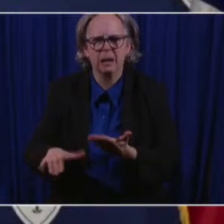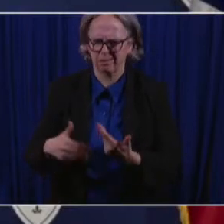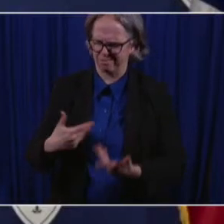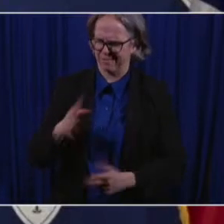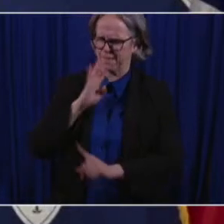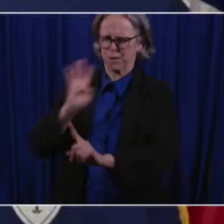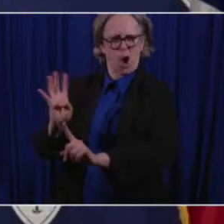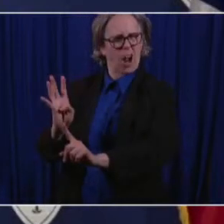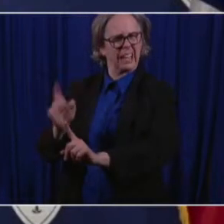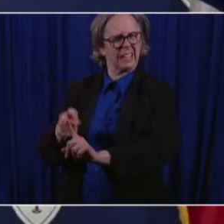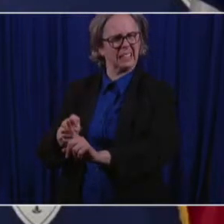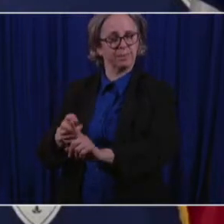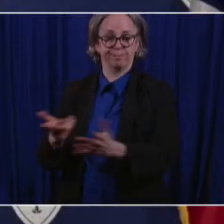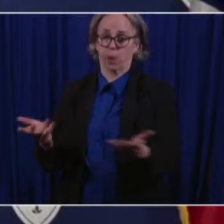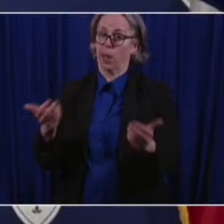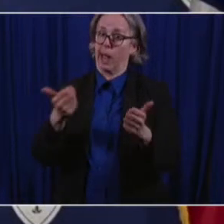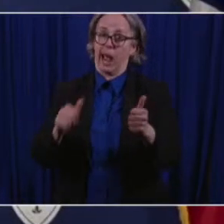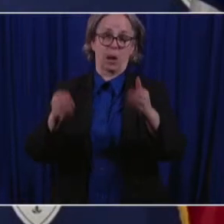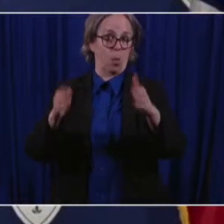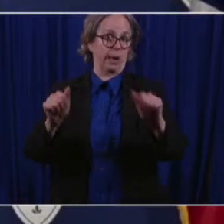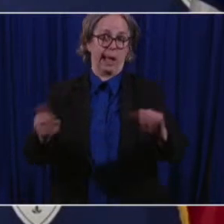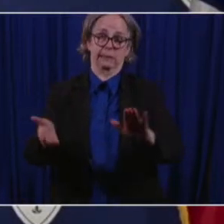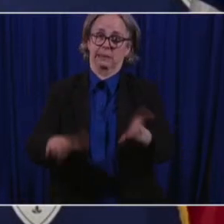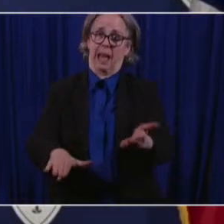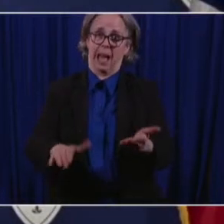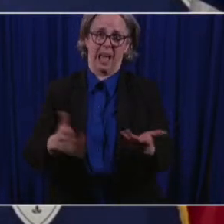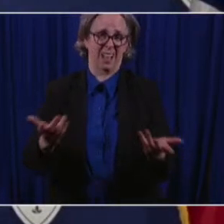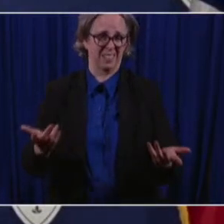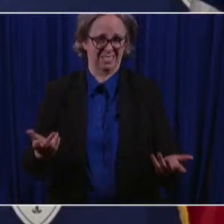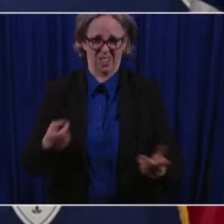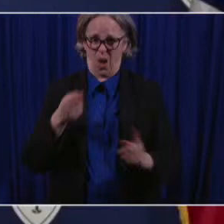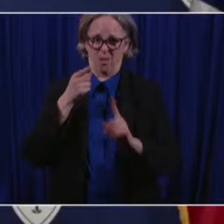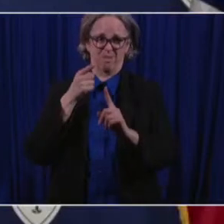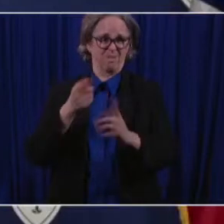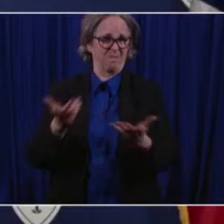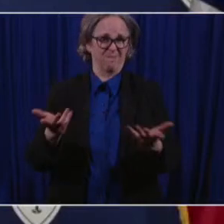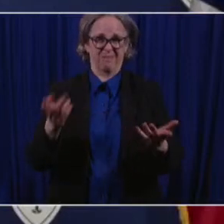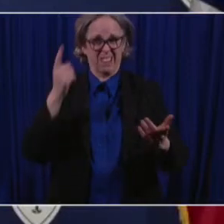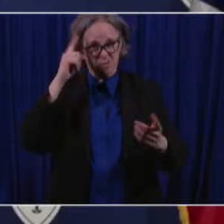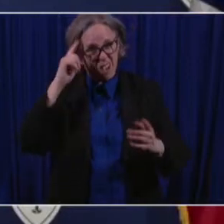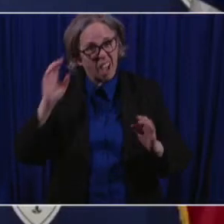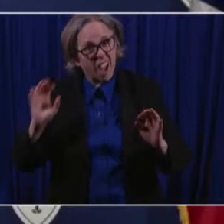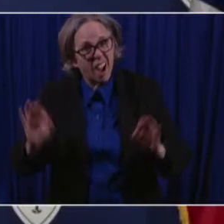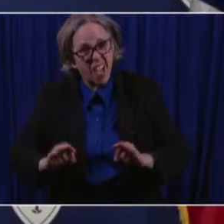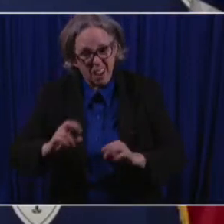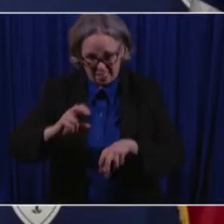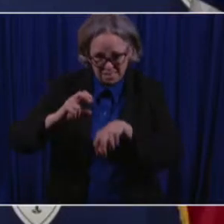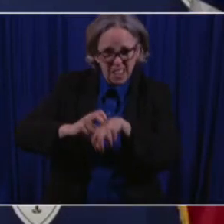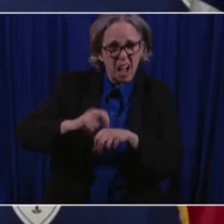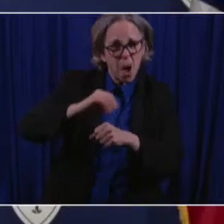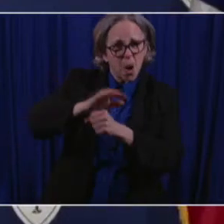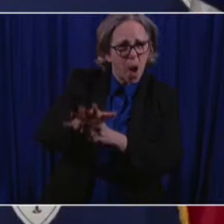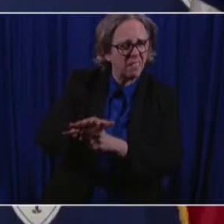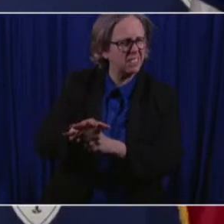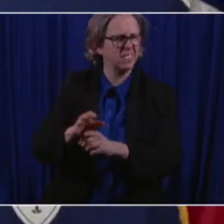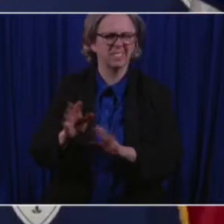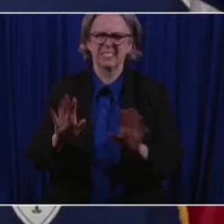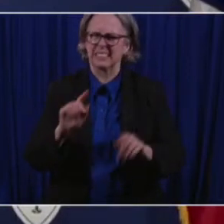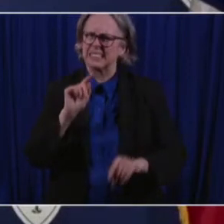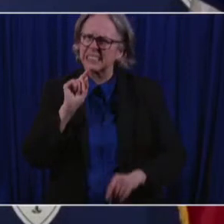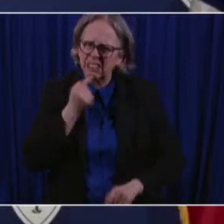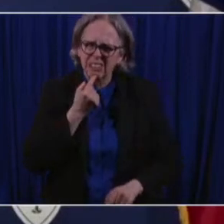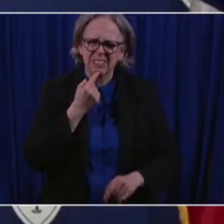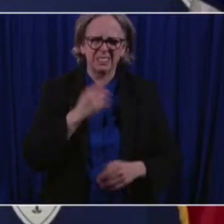it's not benign. It's not benign for you, no matter what your age is. And there's a potential of dying. I